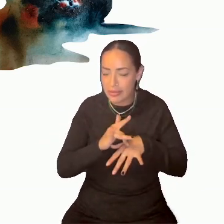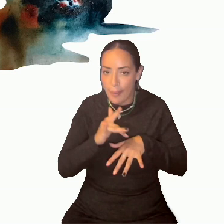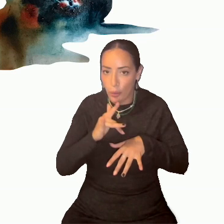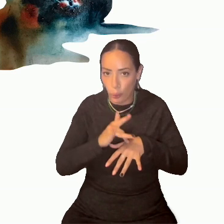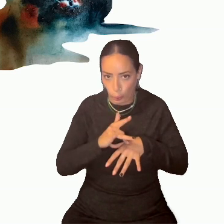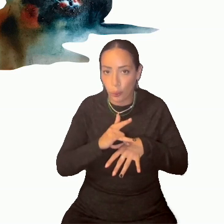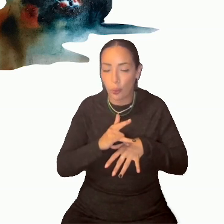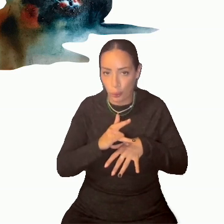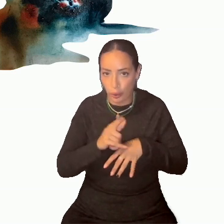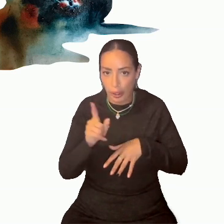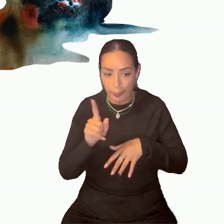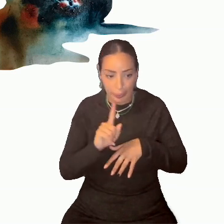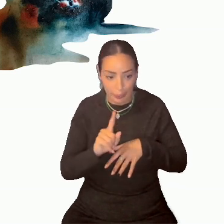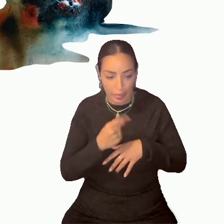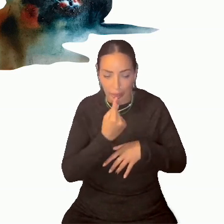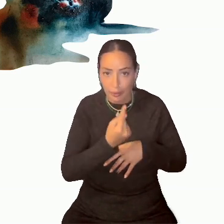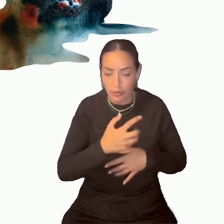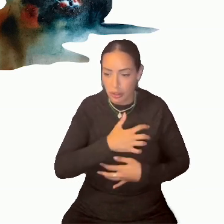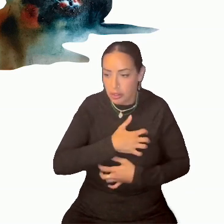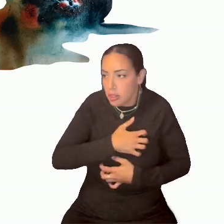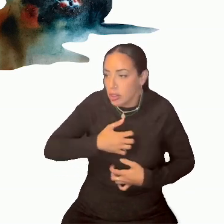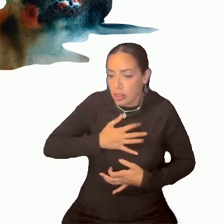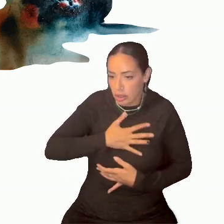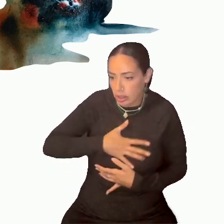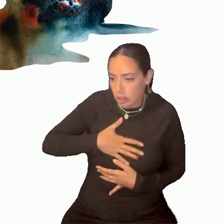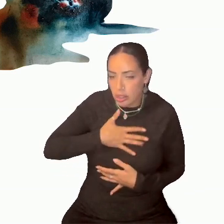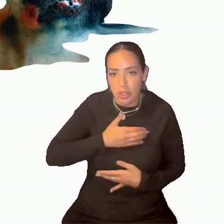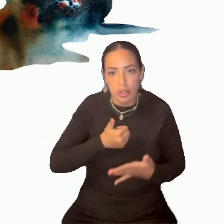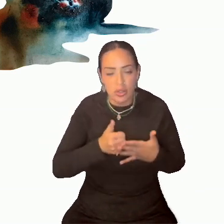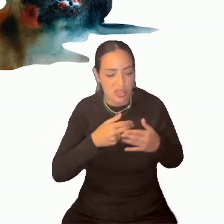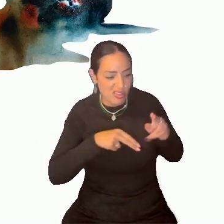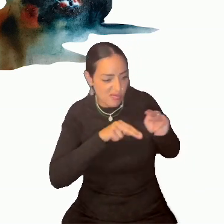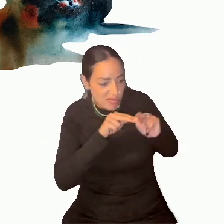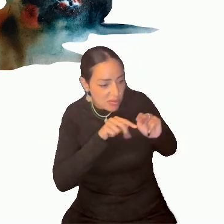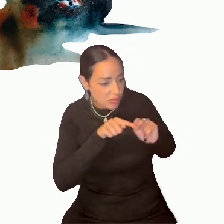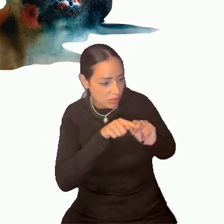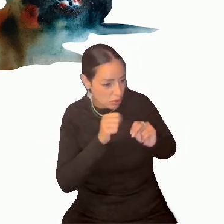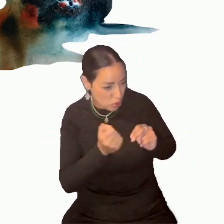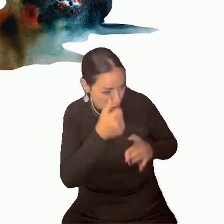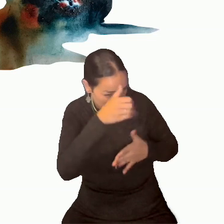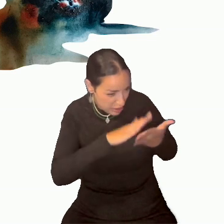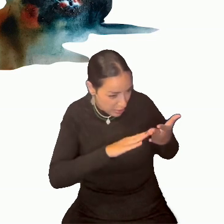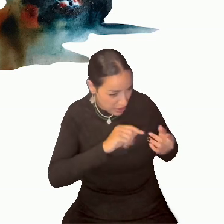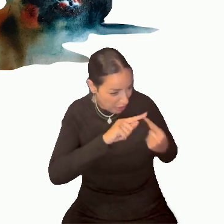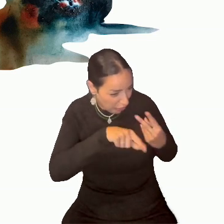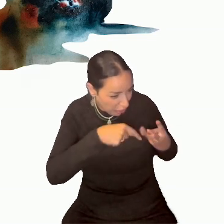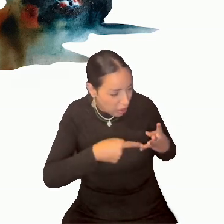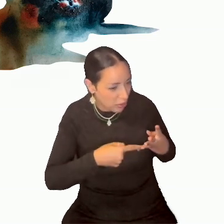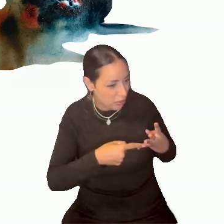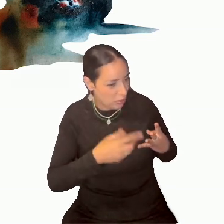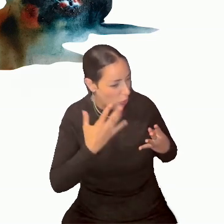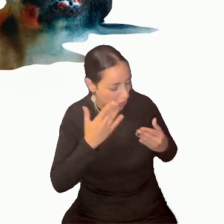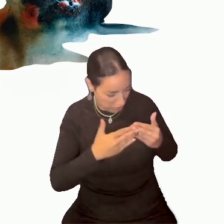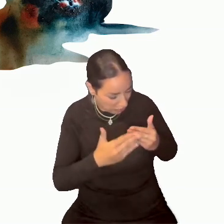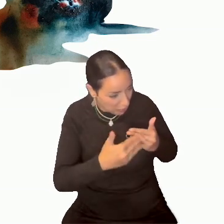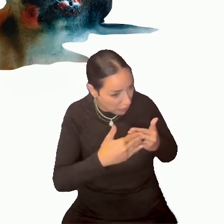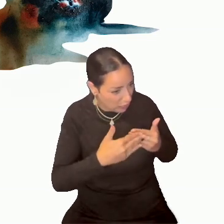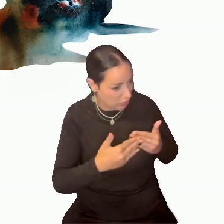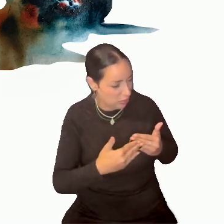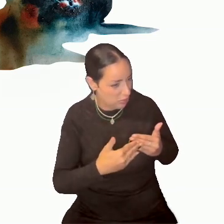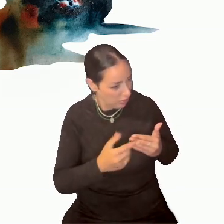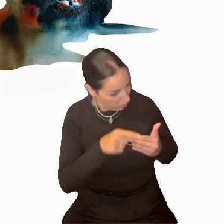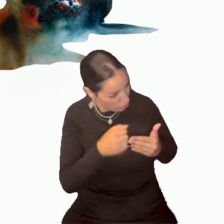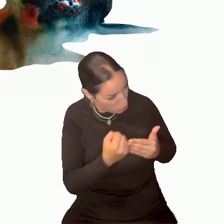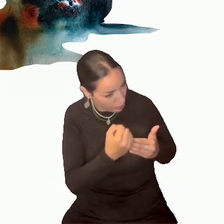same time, those who are bereaved are often subjected to judgments about what they should be experiencing, when, and for how long.